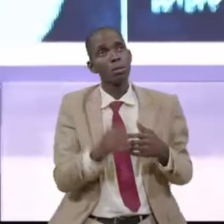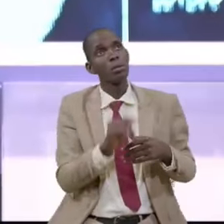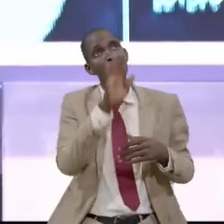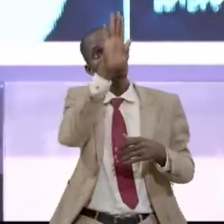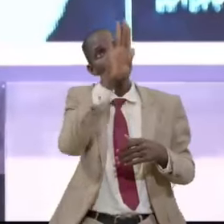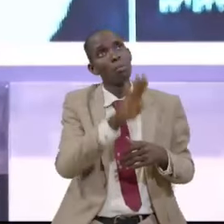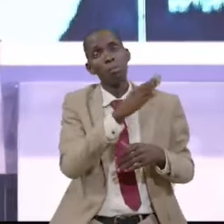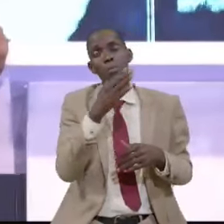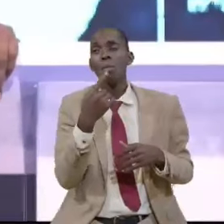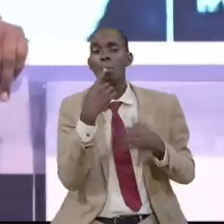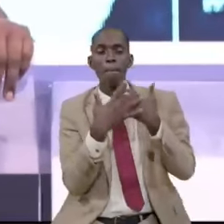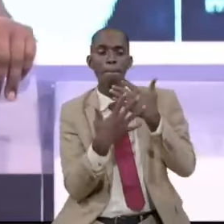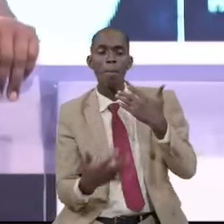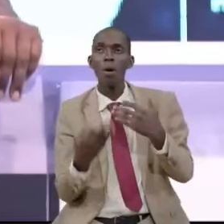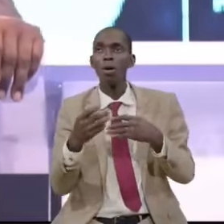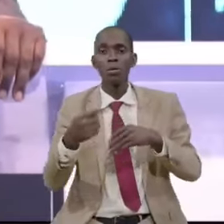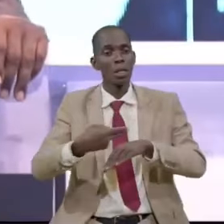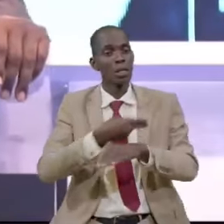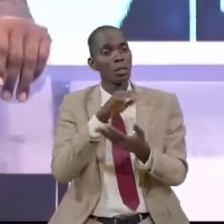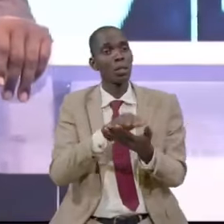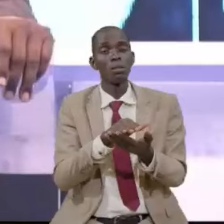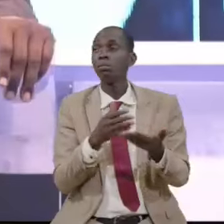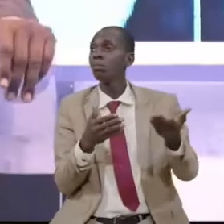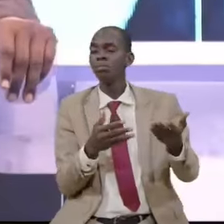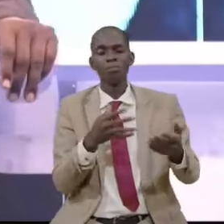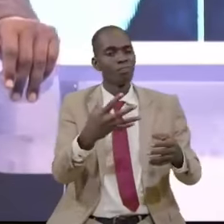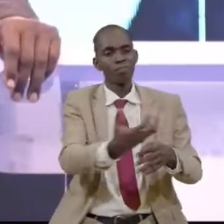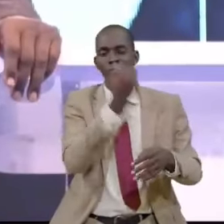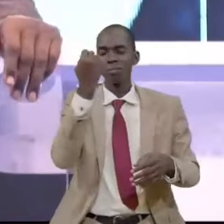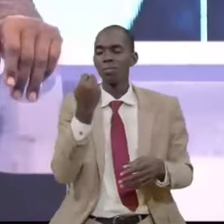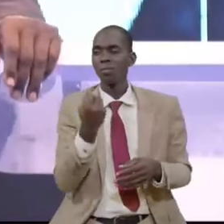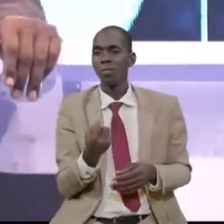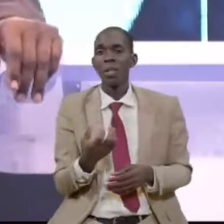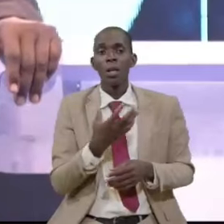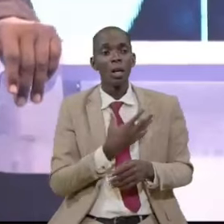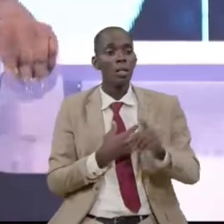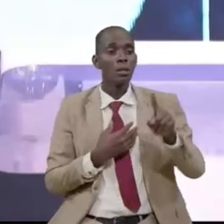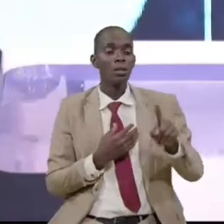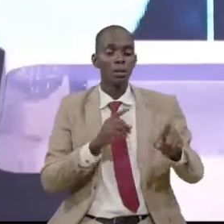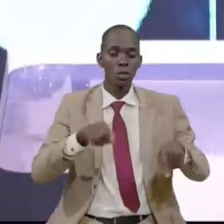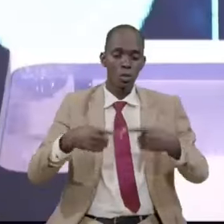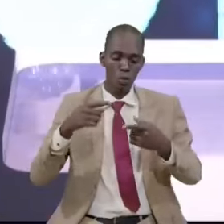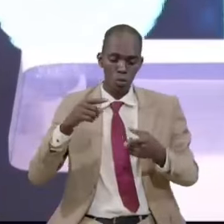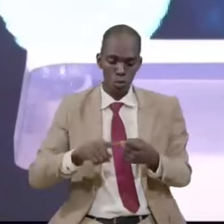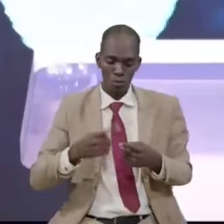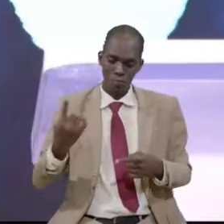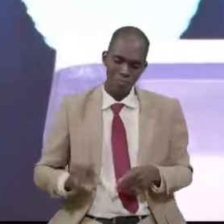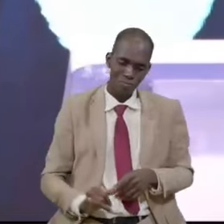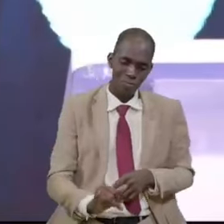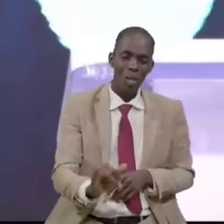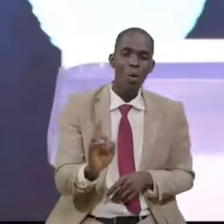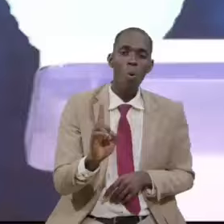He's taken away. And he goes to eternity on the other side. But you,